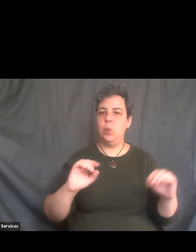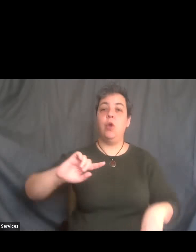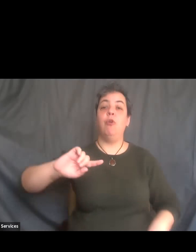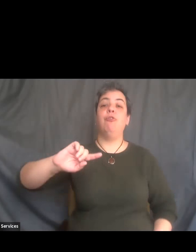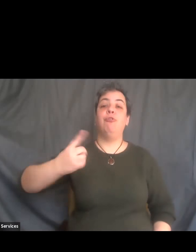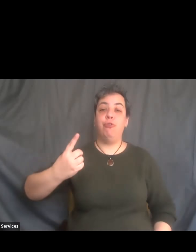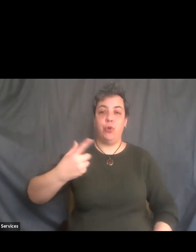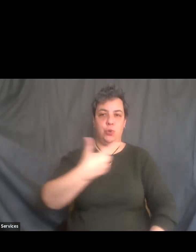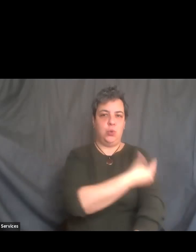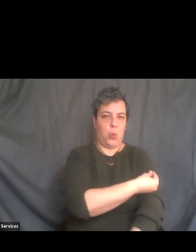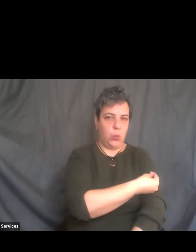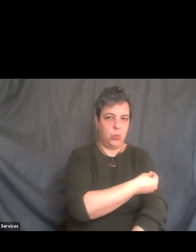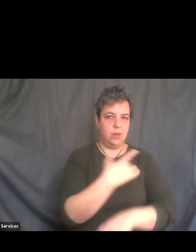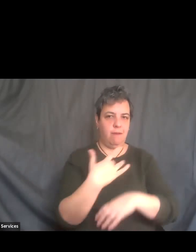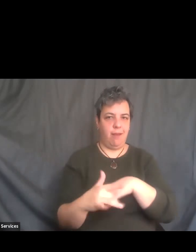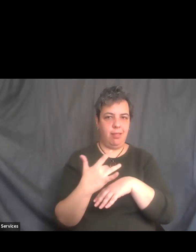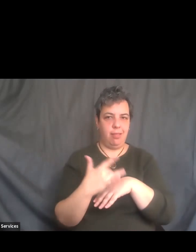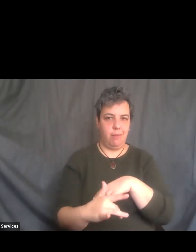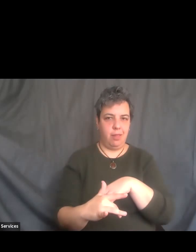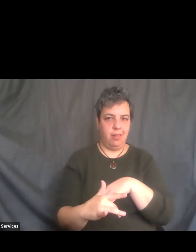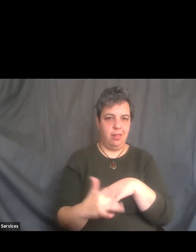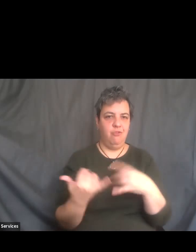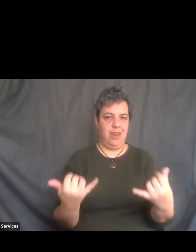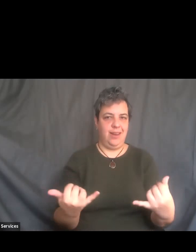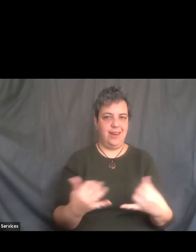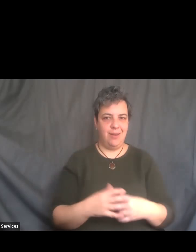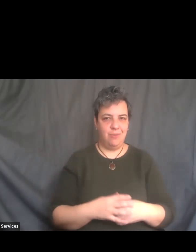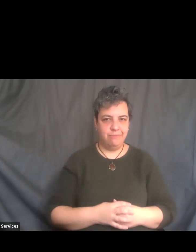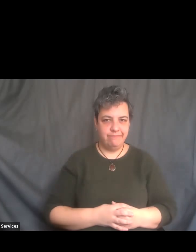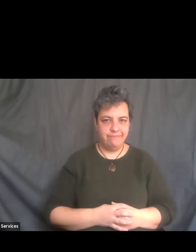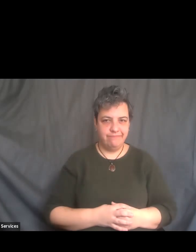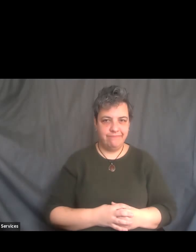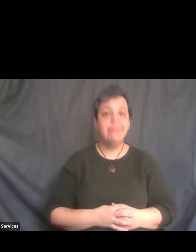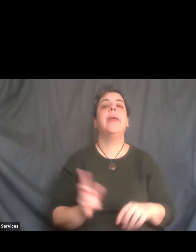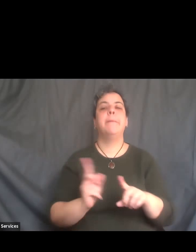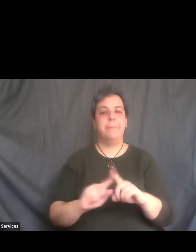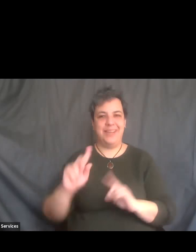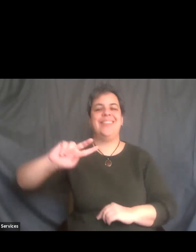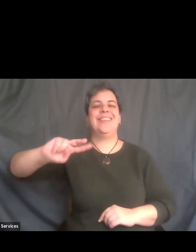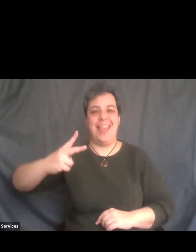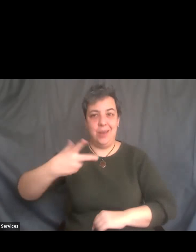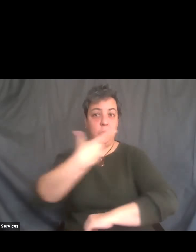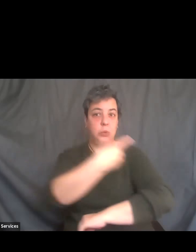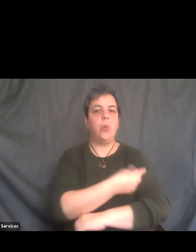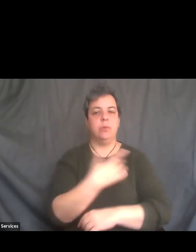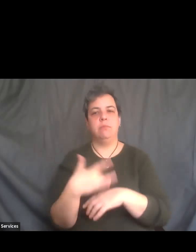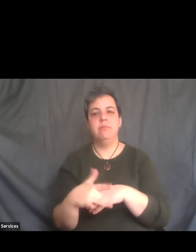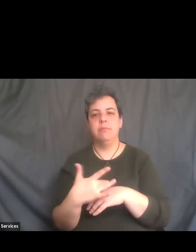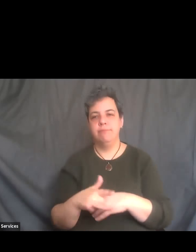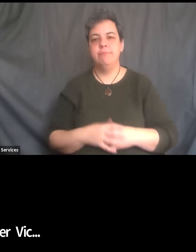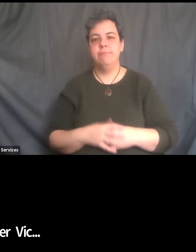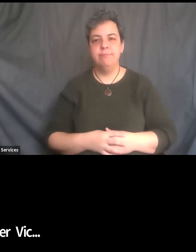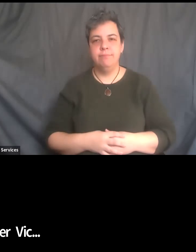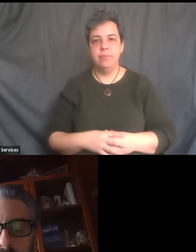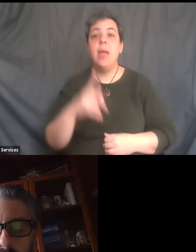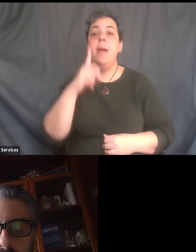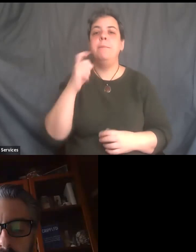just yet. So that's where we are at the moment. Trying to make sure that folks who got their first dose got their second